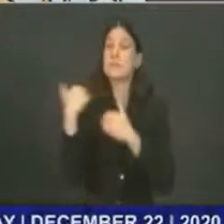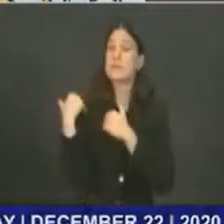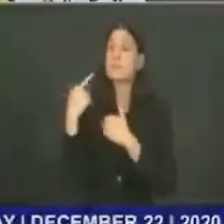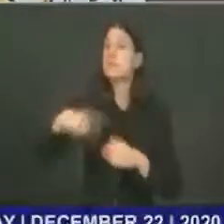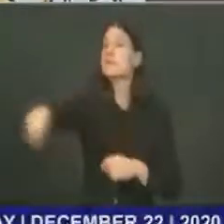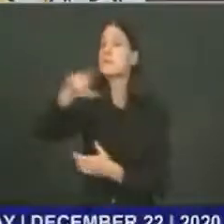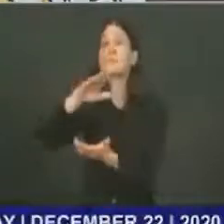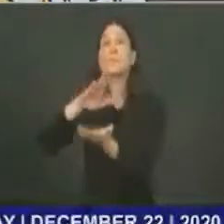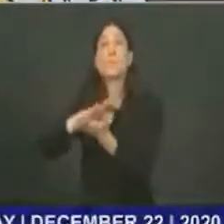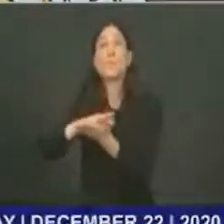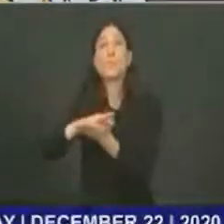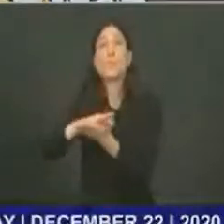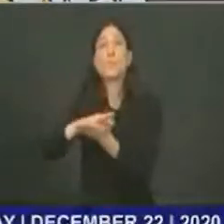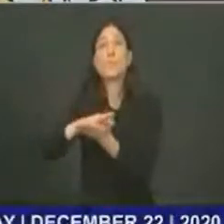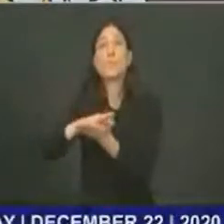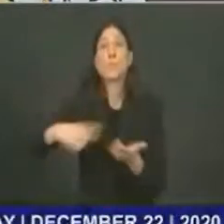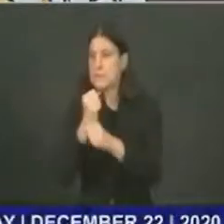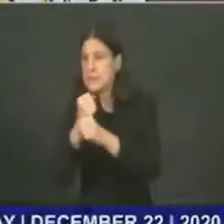and teachers safe.